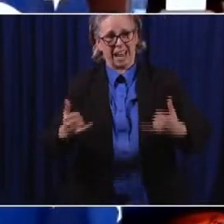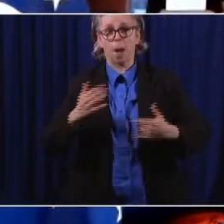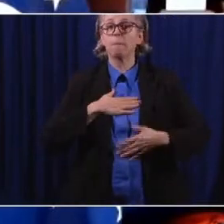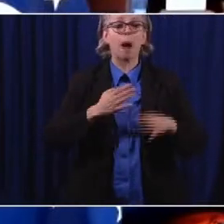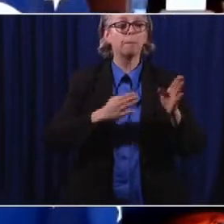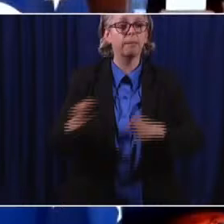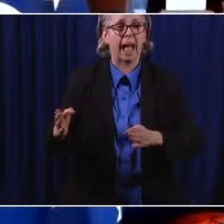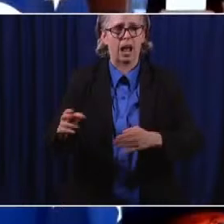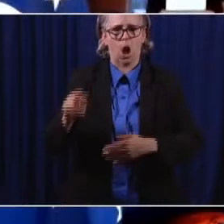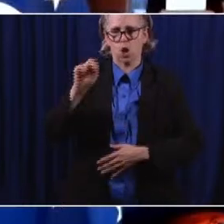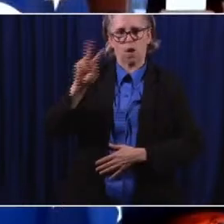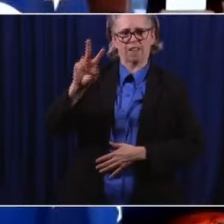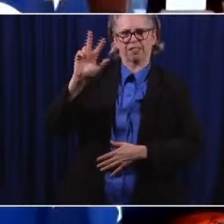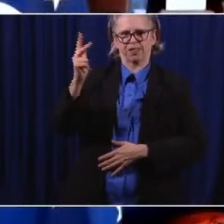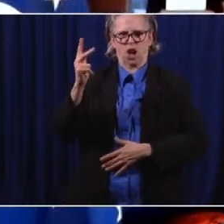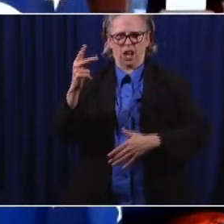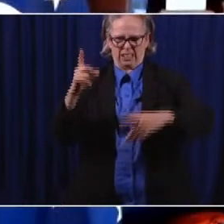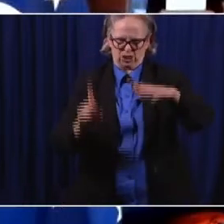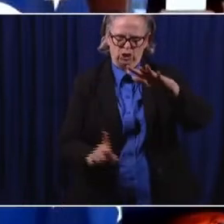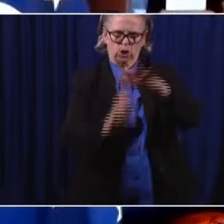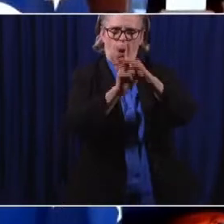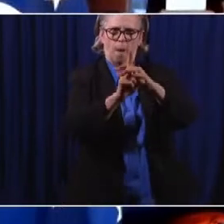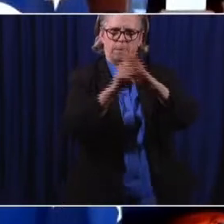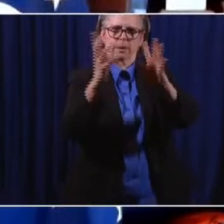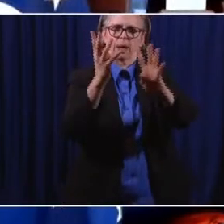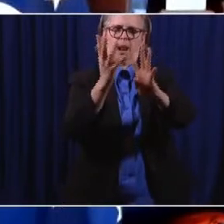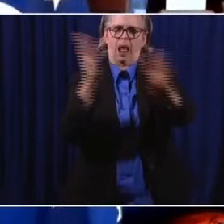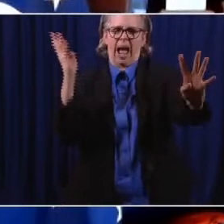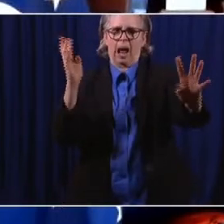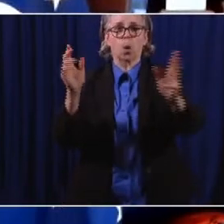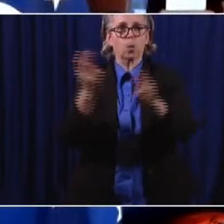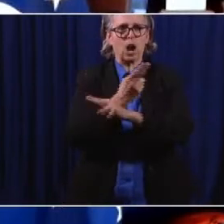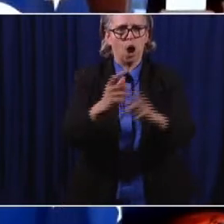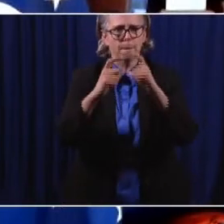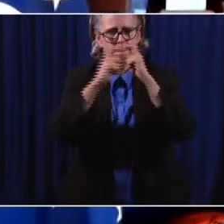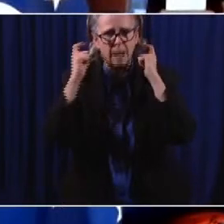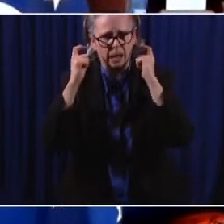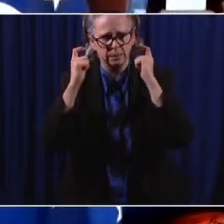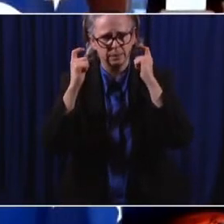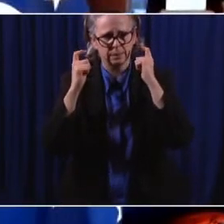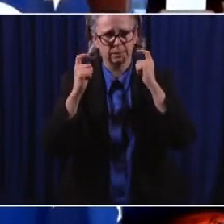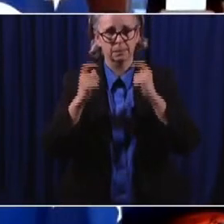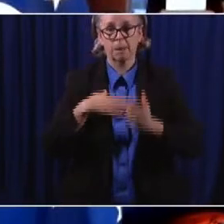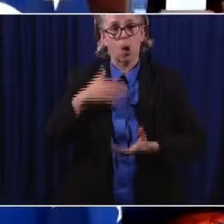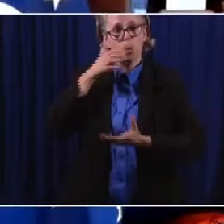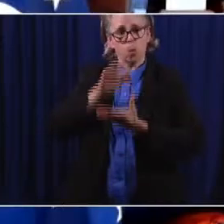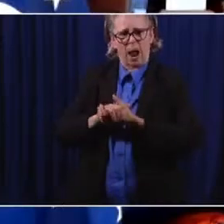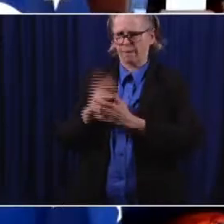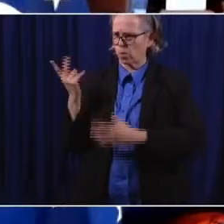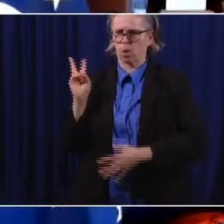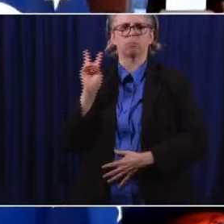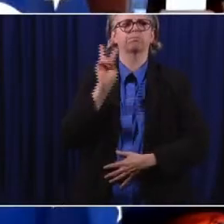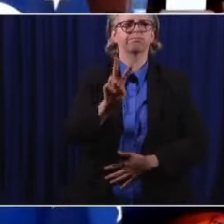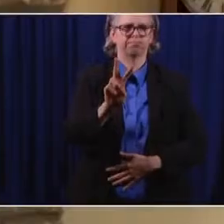day. Wearing my mask and joining my wife, and we'll go and we'll vote.